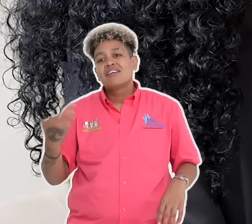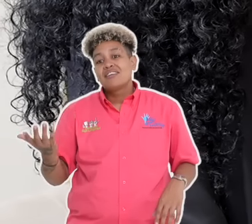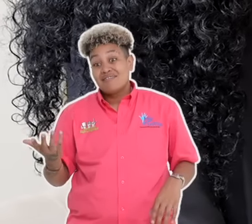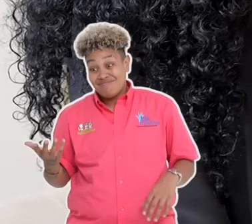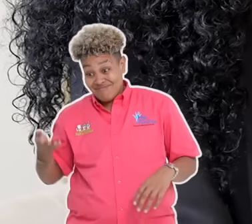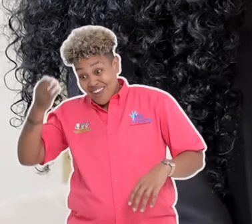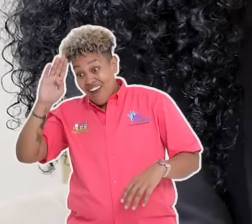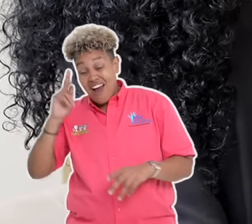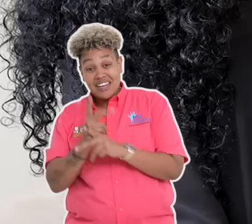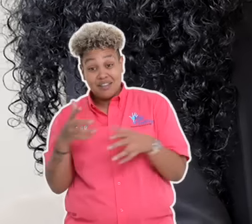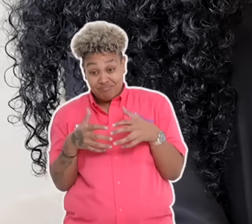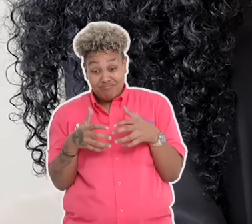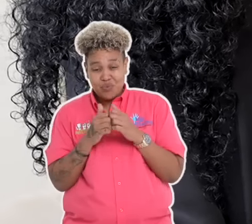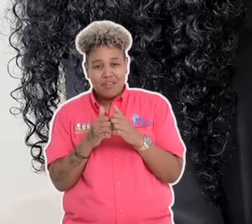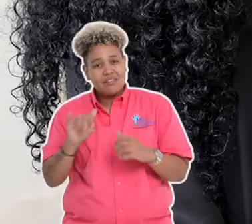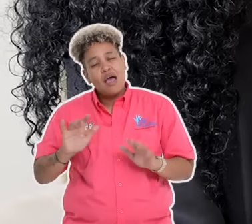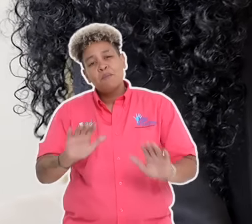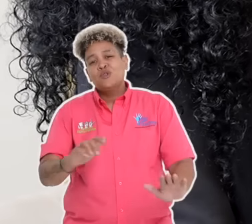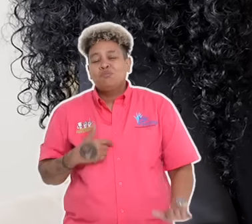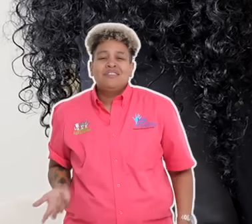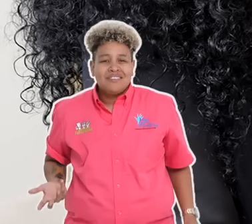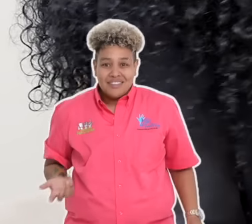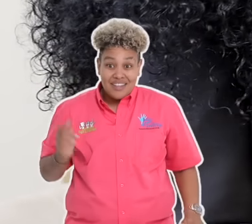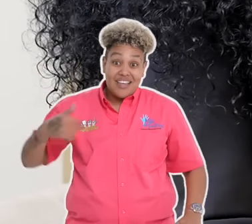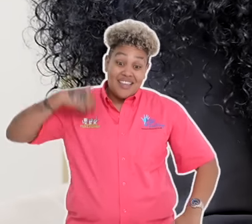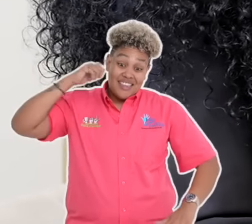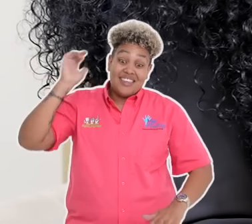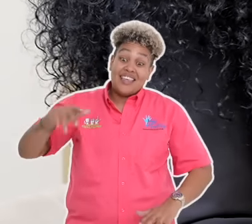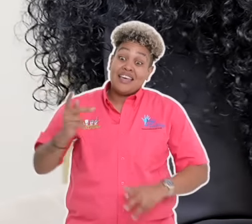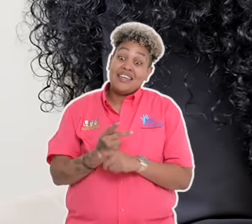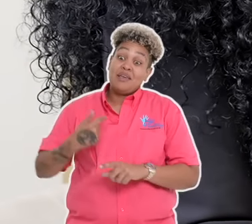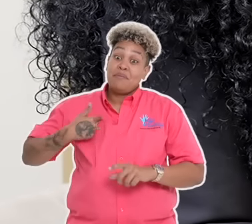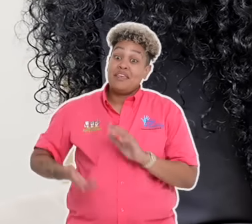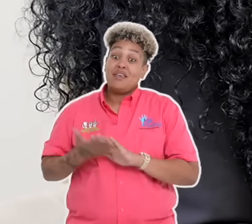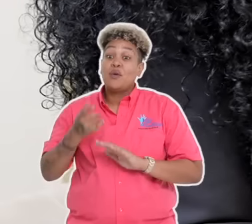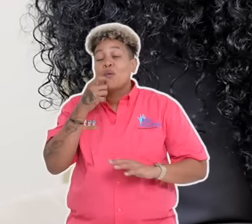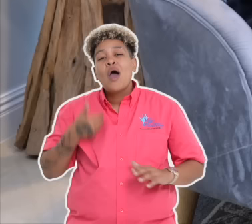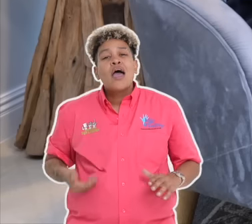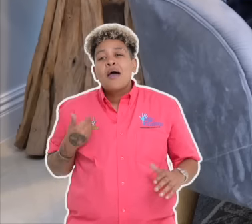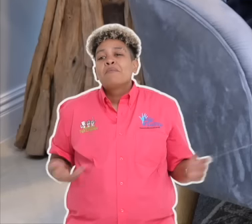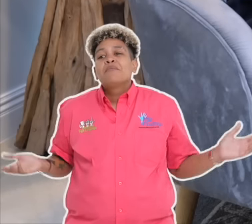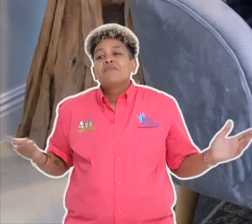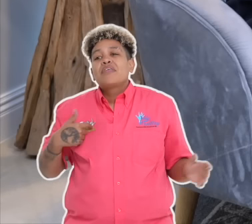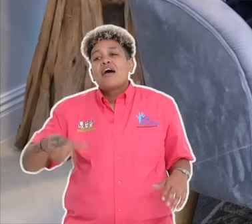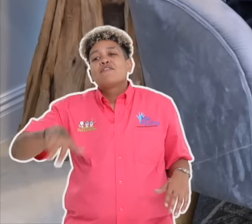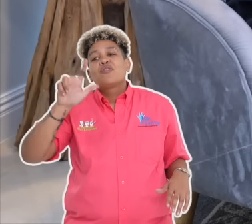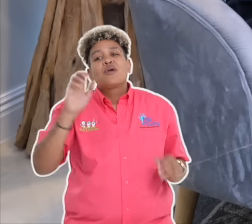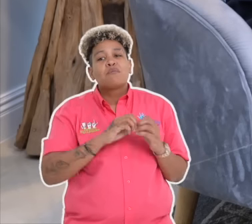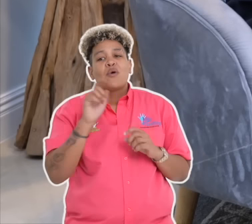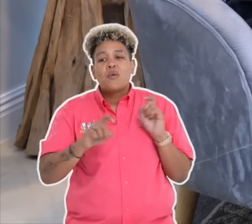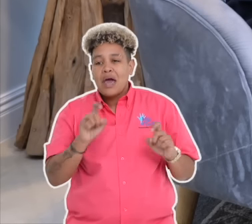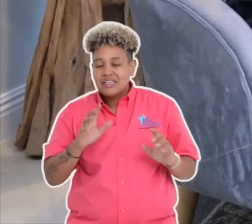us together. Mm-hmm. That's what really drives me. And I think that's what keeps me who I am. Beautiful. I have three